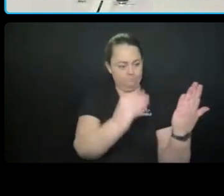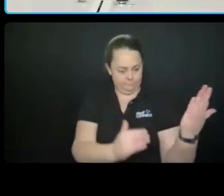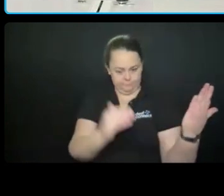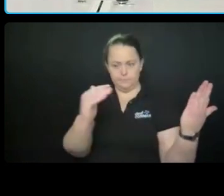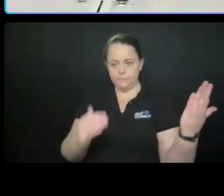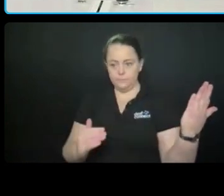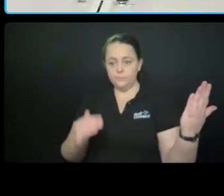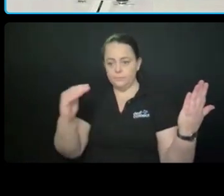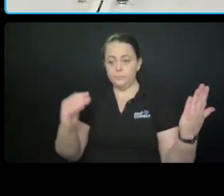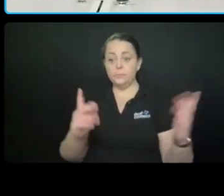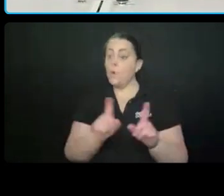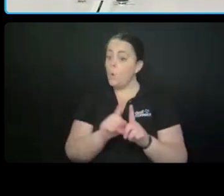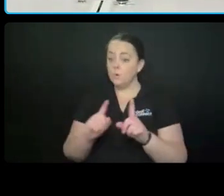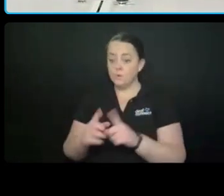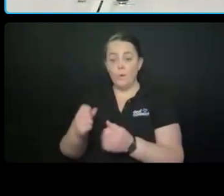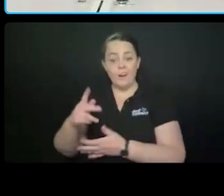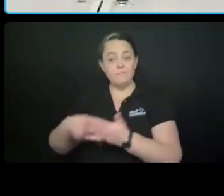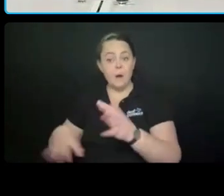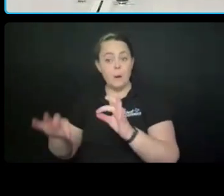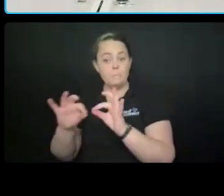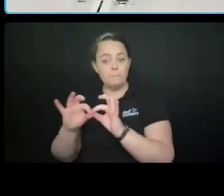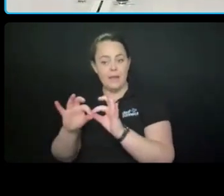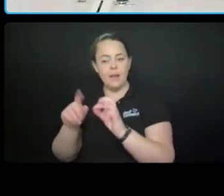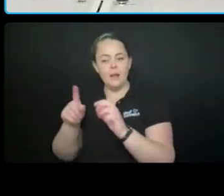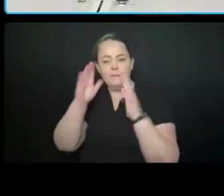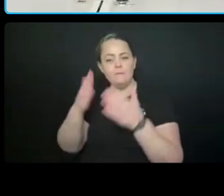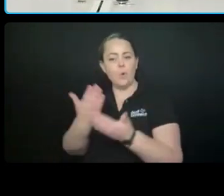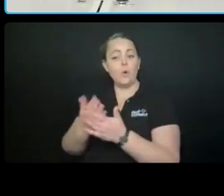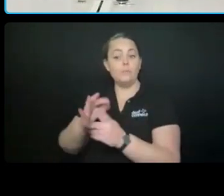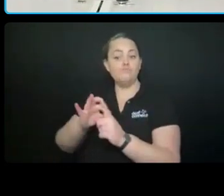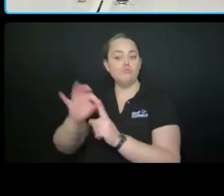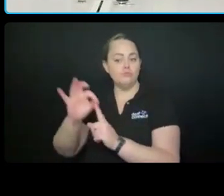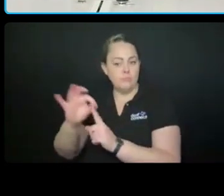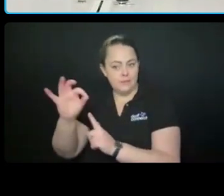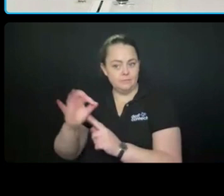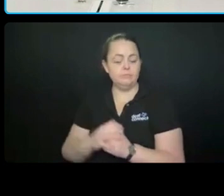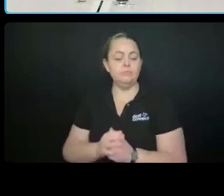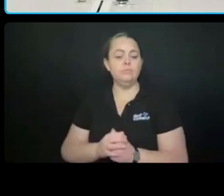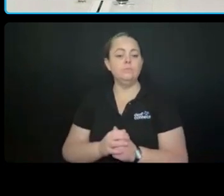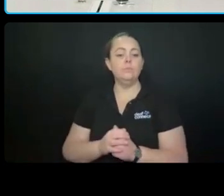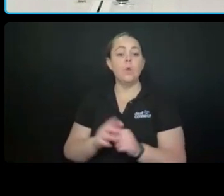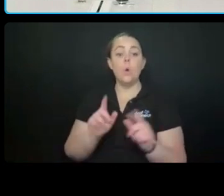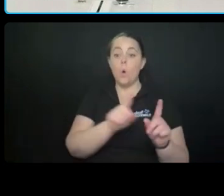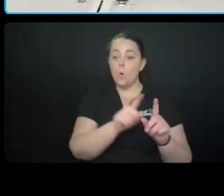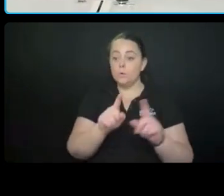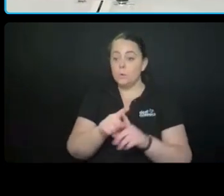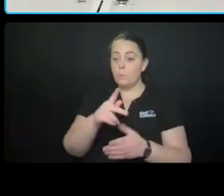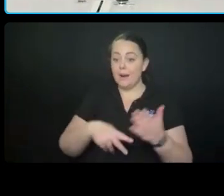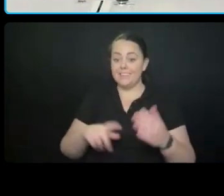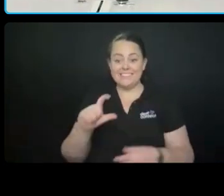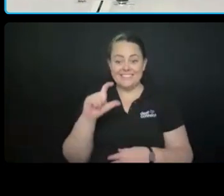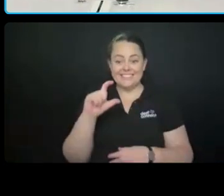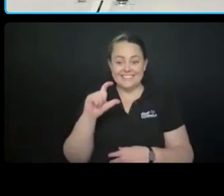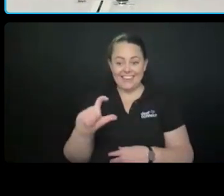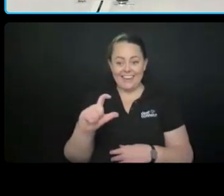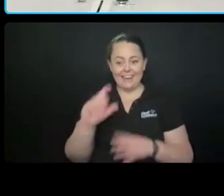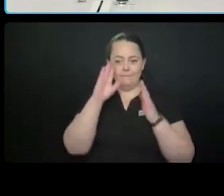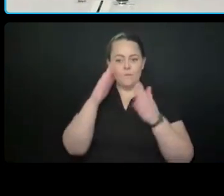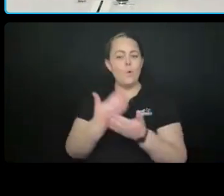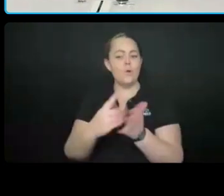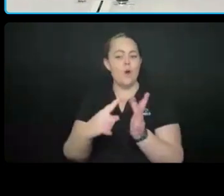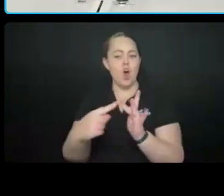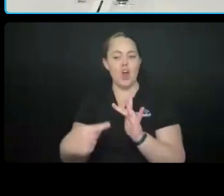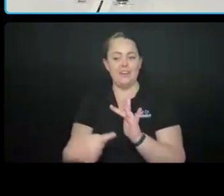program manual part B, which is improvement focused, and QI program manual part C, which is IT focused